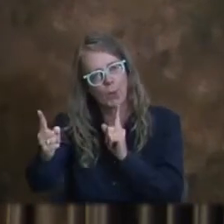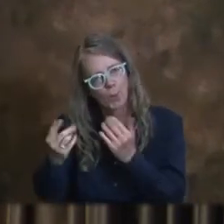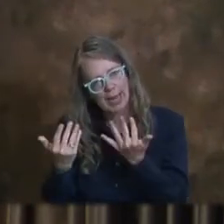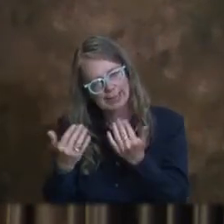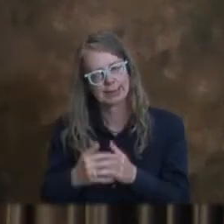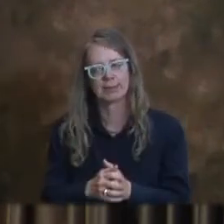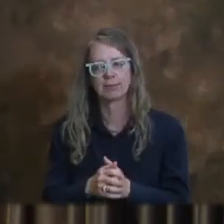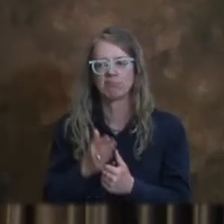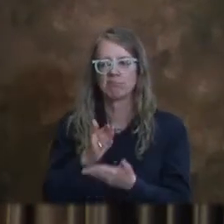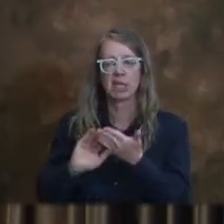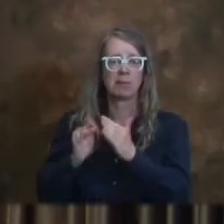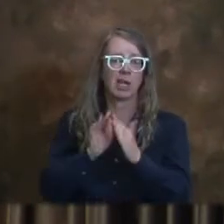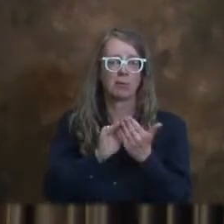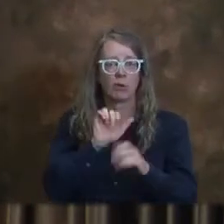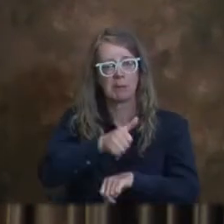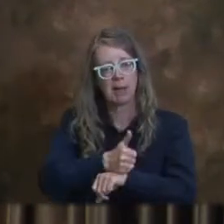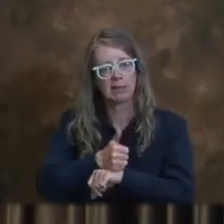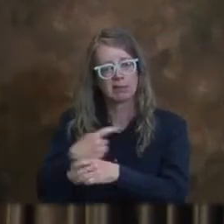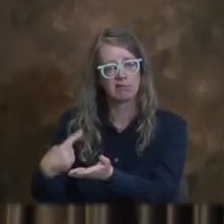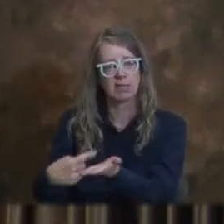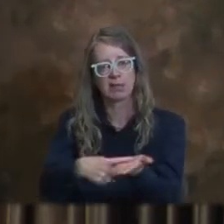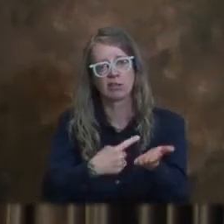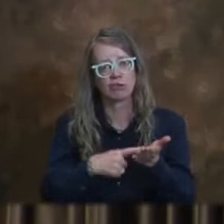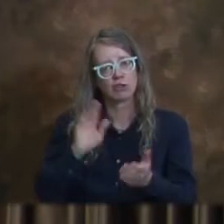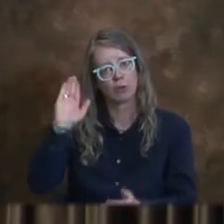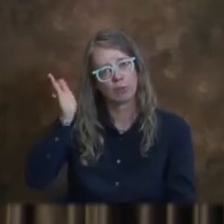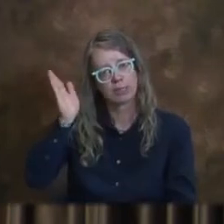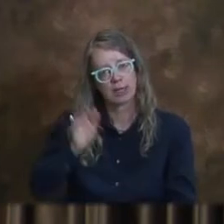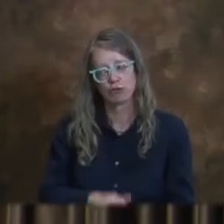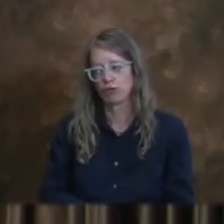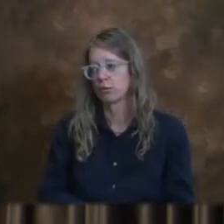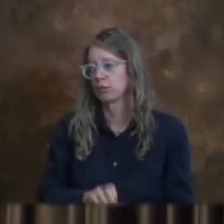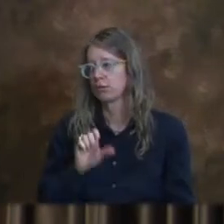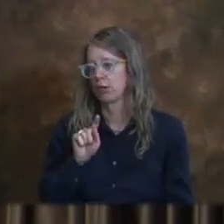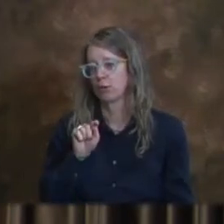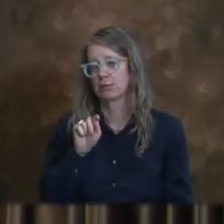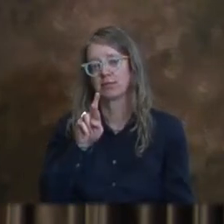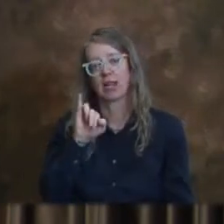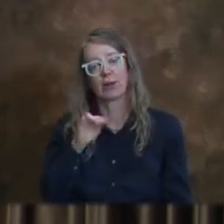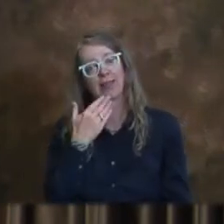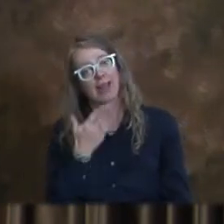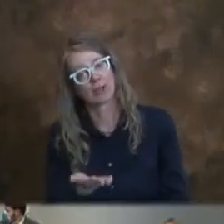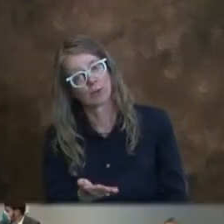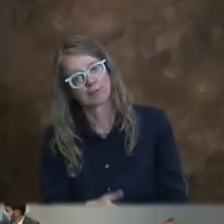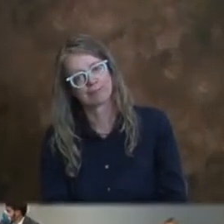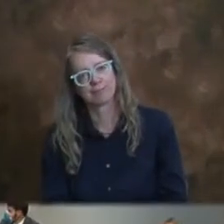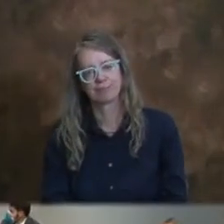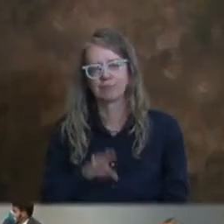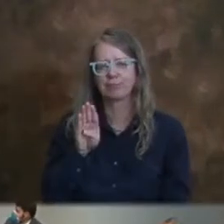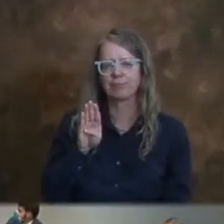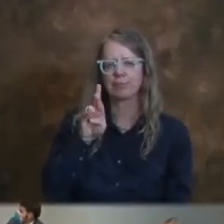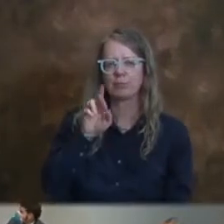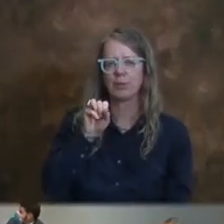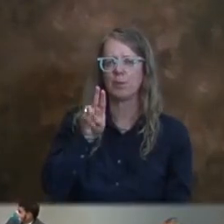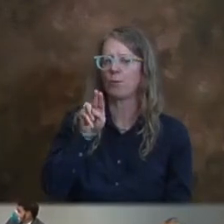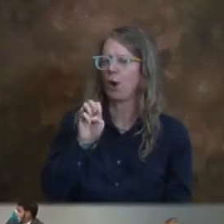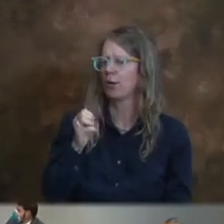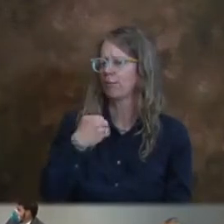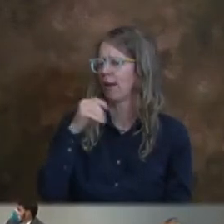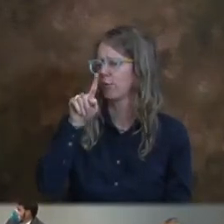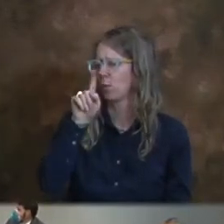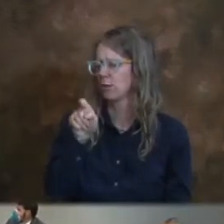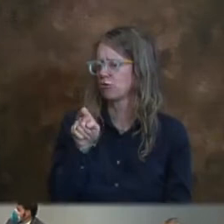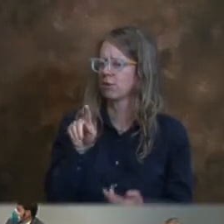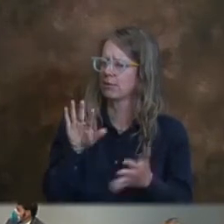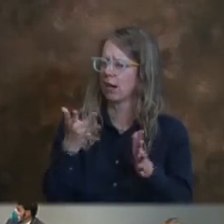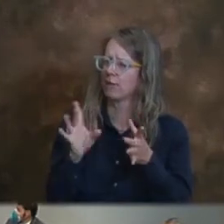discussions or presentations to help with that. Mm-hmm. I guess kind of related to that. I mean, I realize what we do